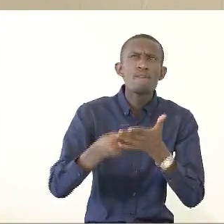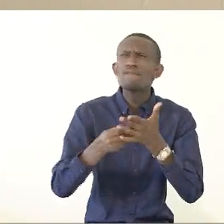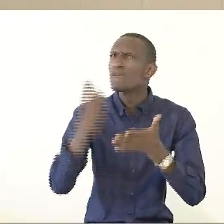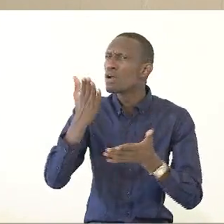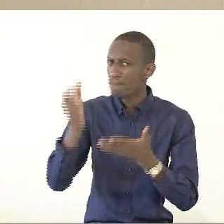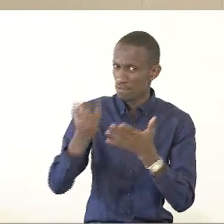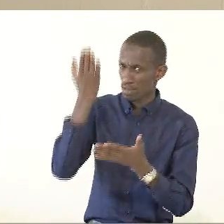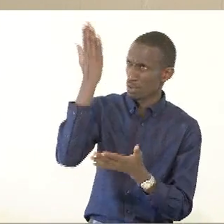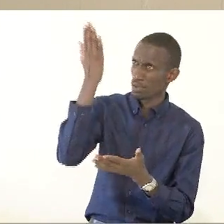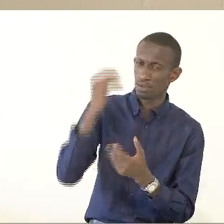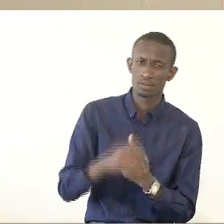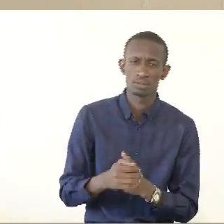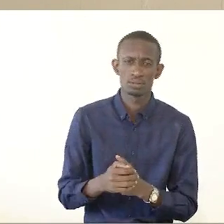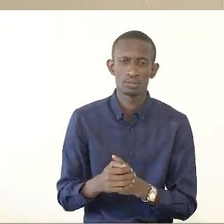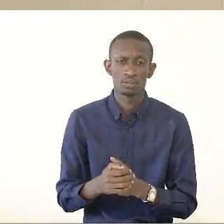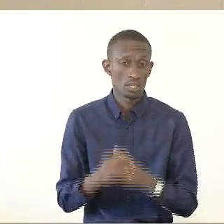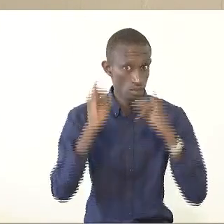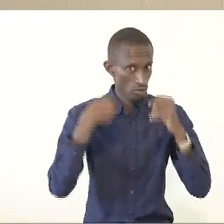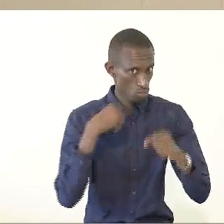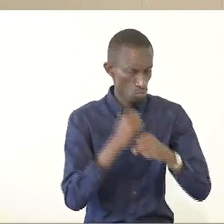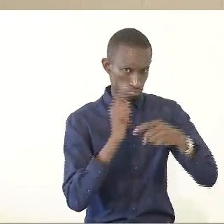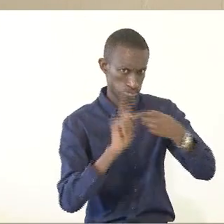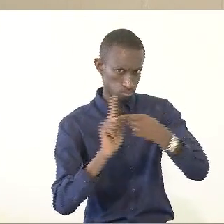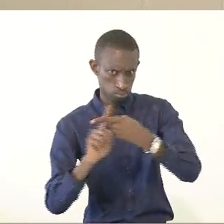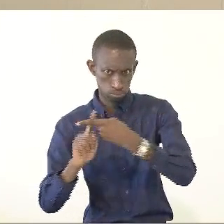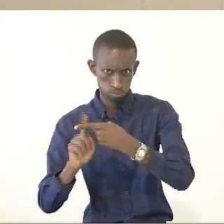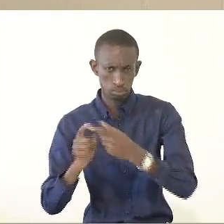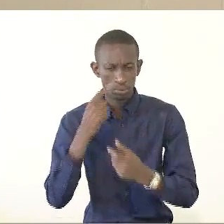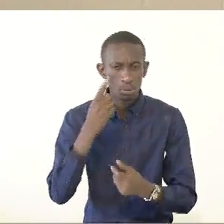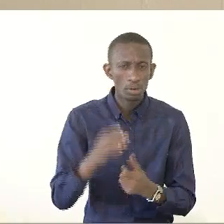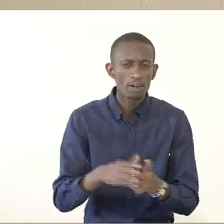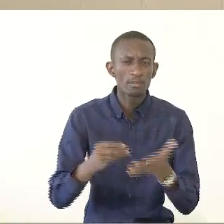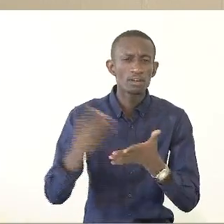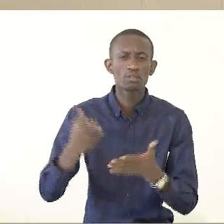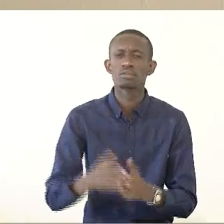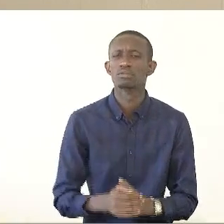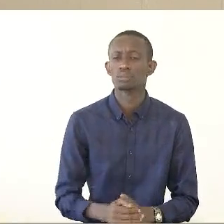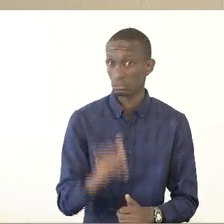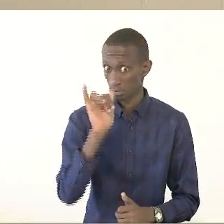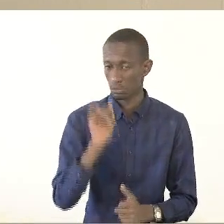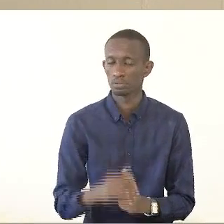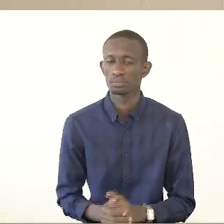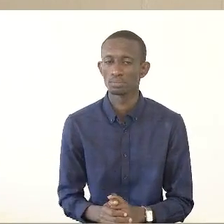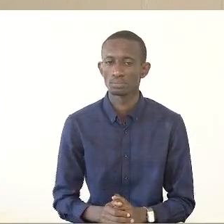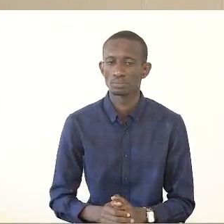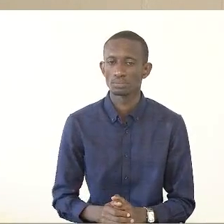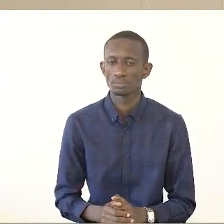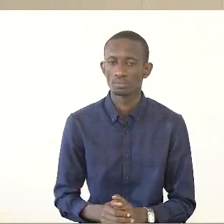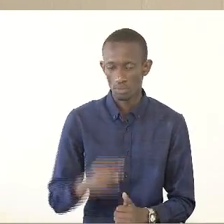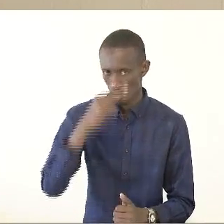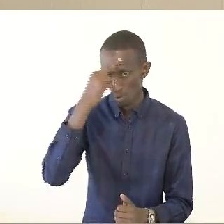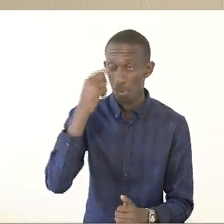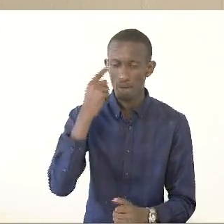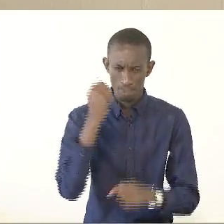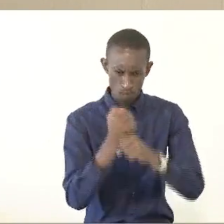them up, I will get the value of y. Do you get this? That's why we are now going to sum